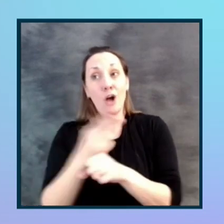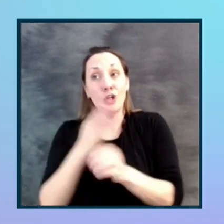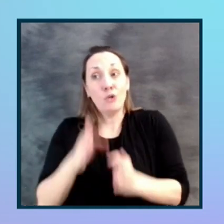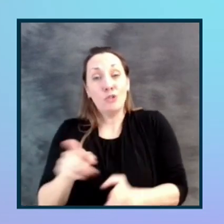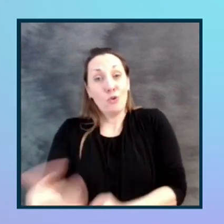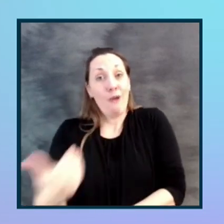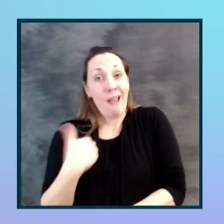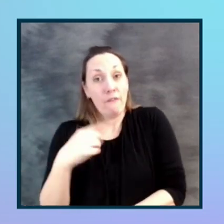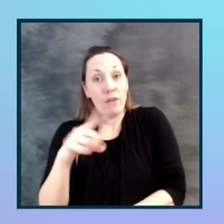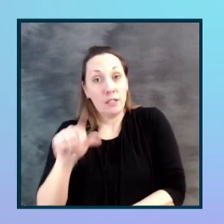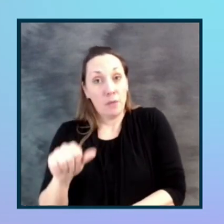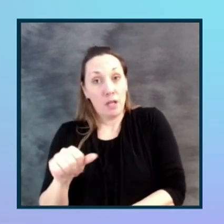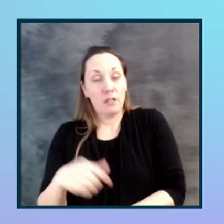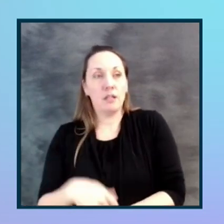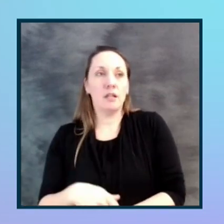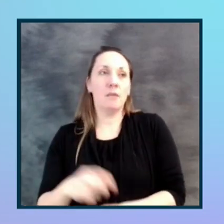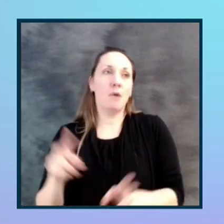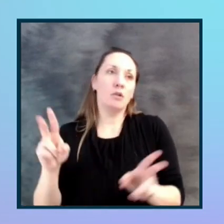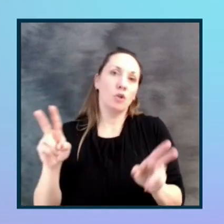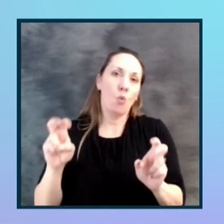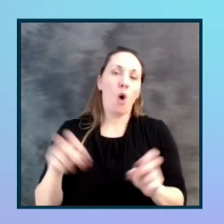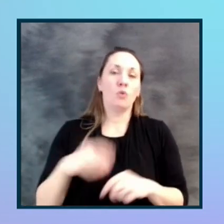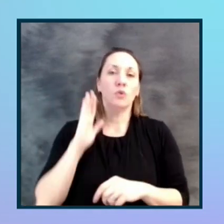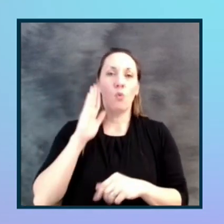quotes would be very helpful.